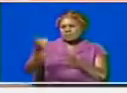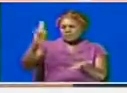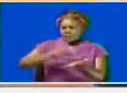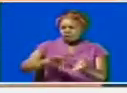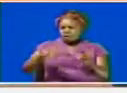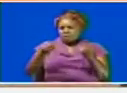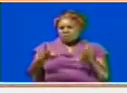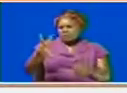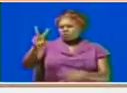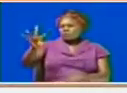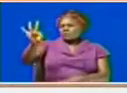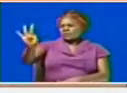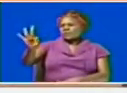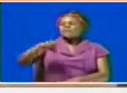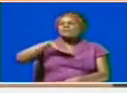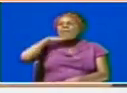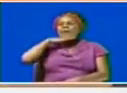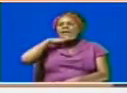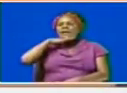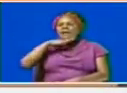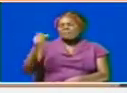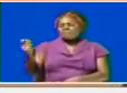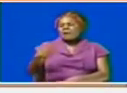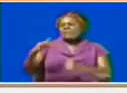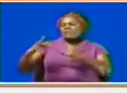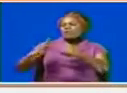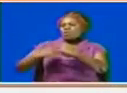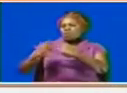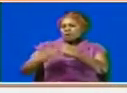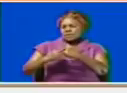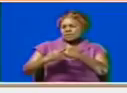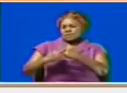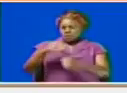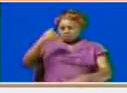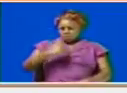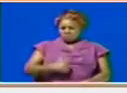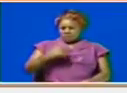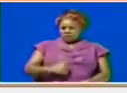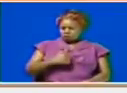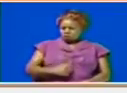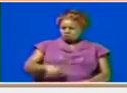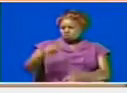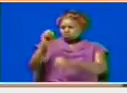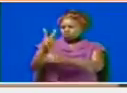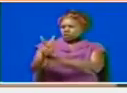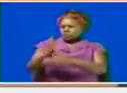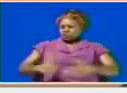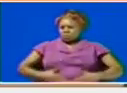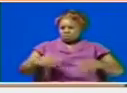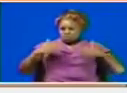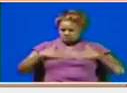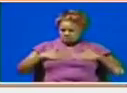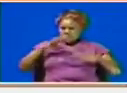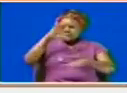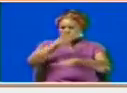a total of 23 deaths following the August elections and conducted postmortems on 12 of them, where